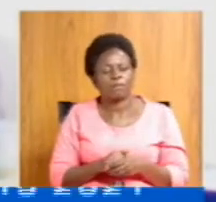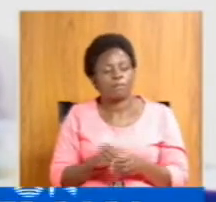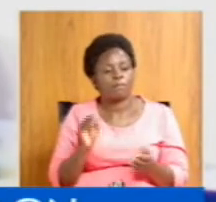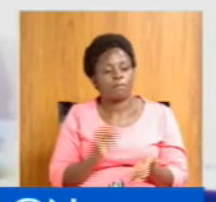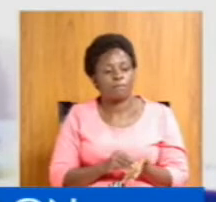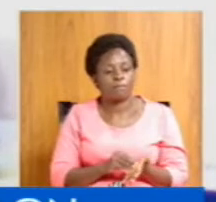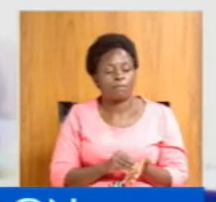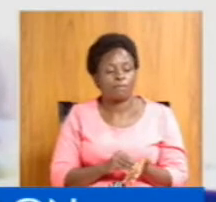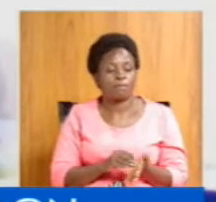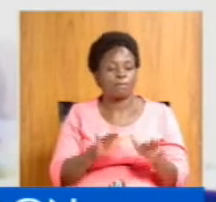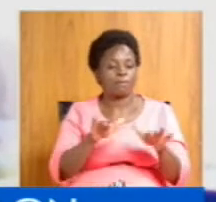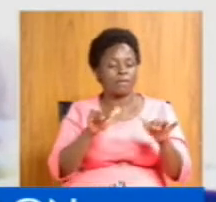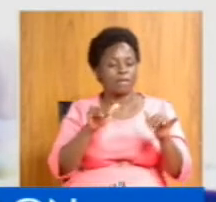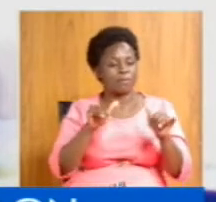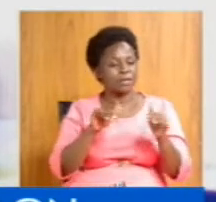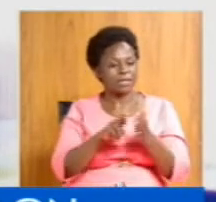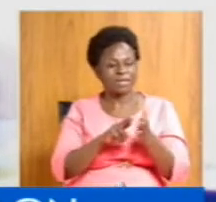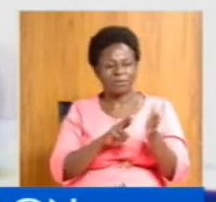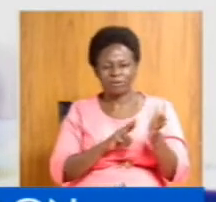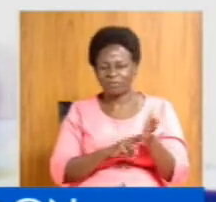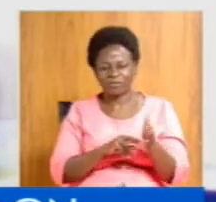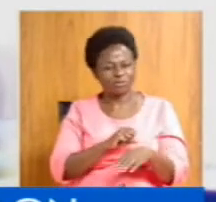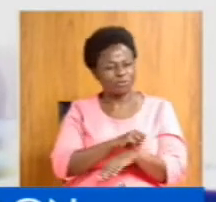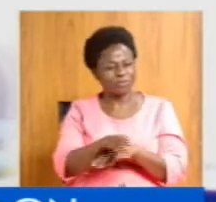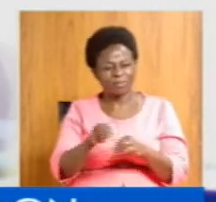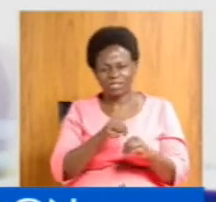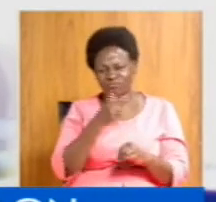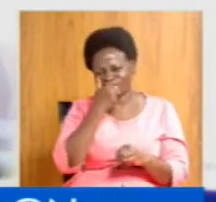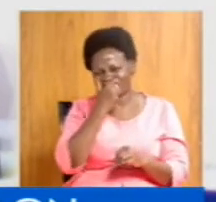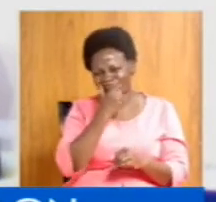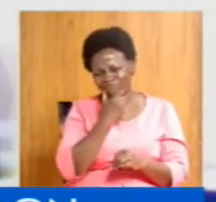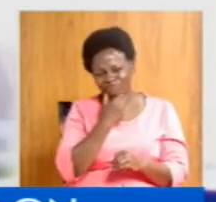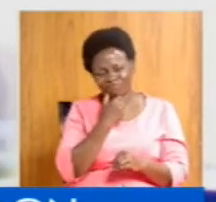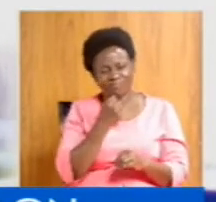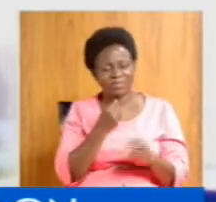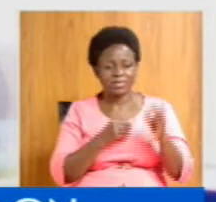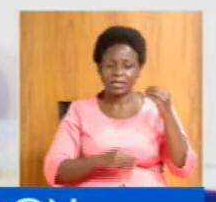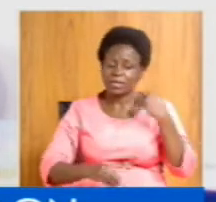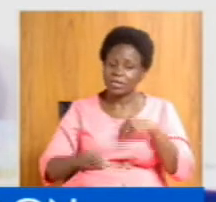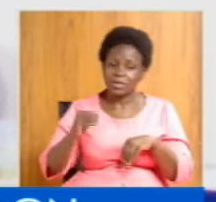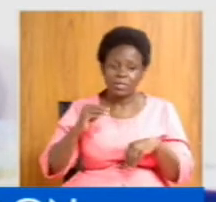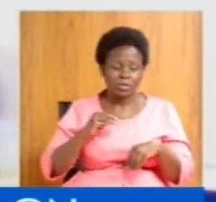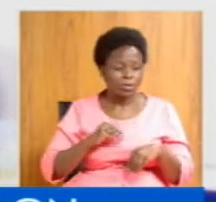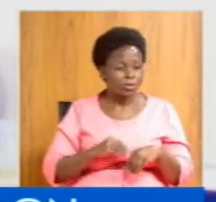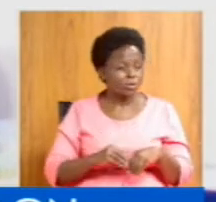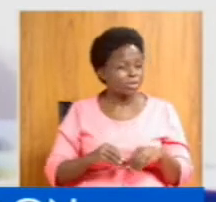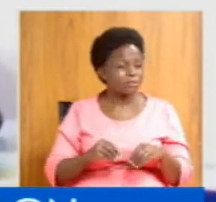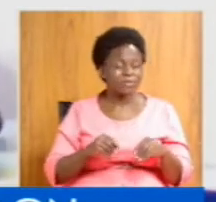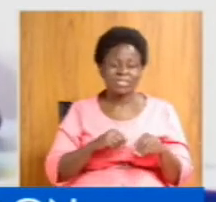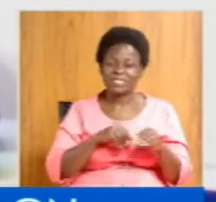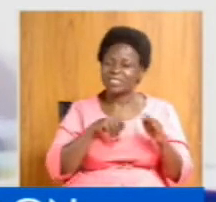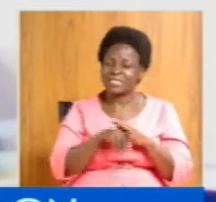again the departmental report on COVID management is a story is but let me tell you corruption is also going into